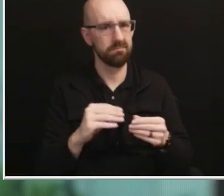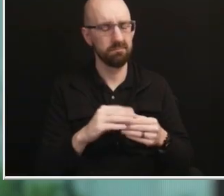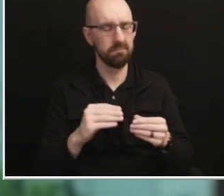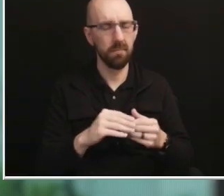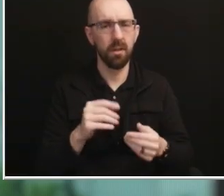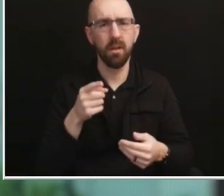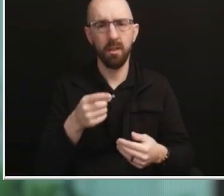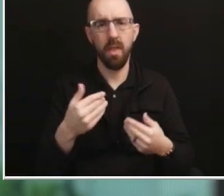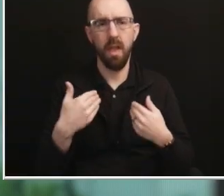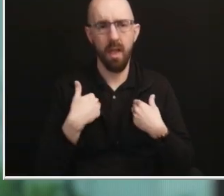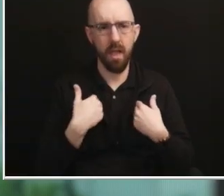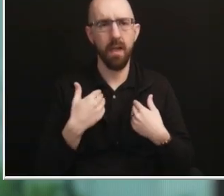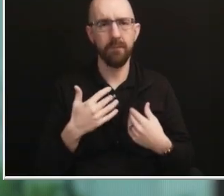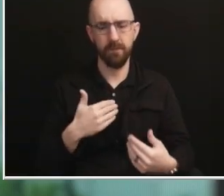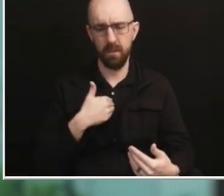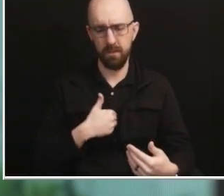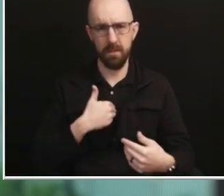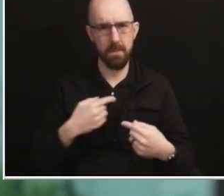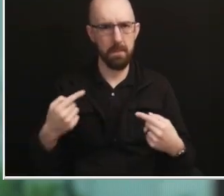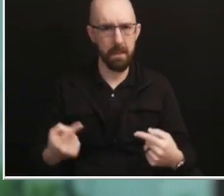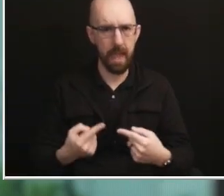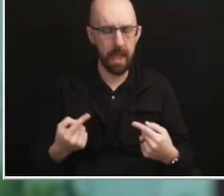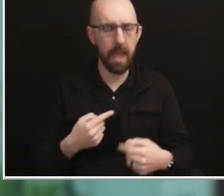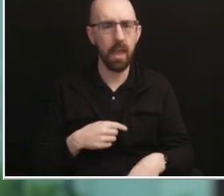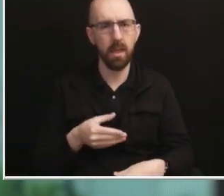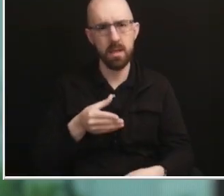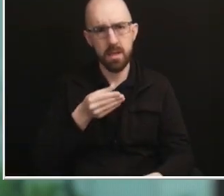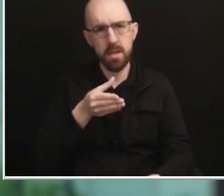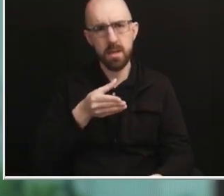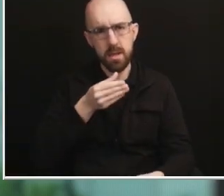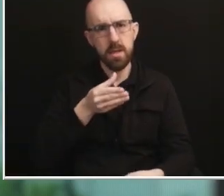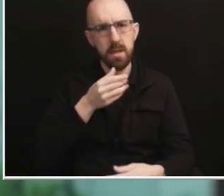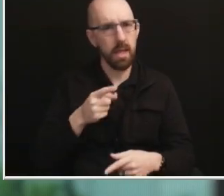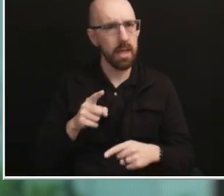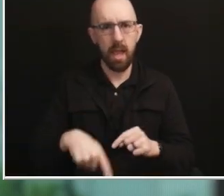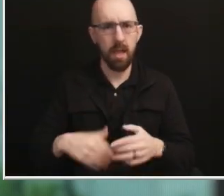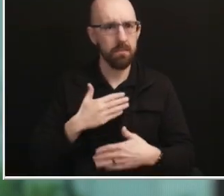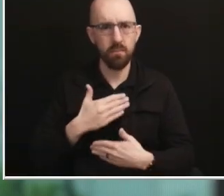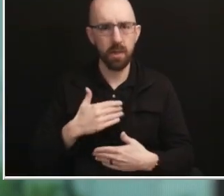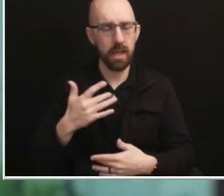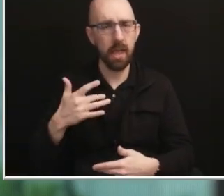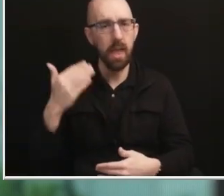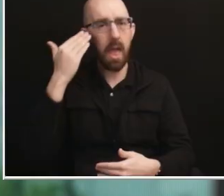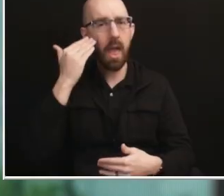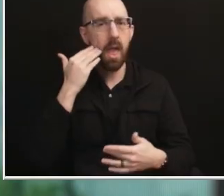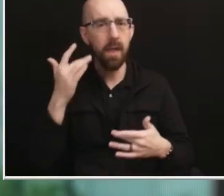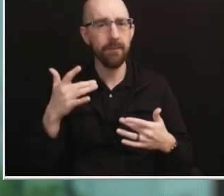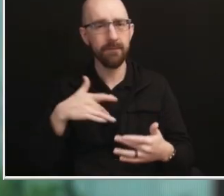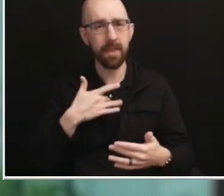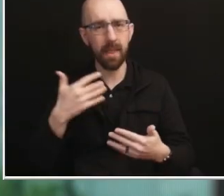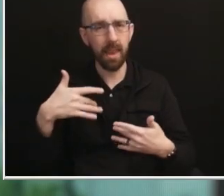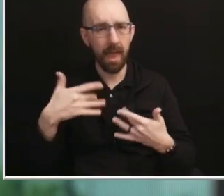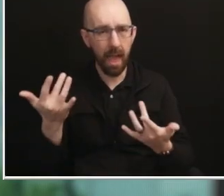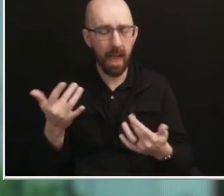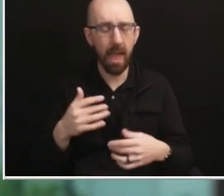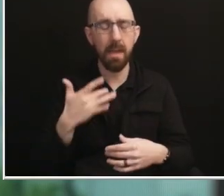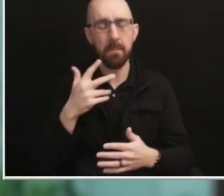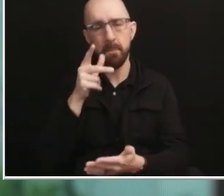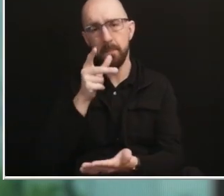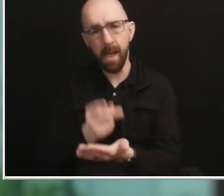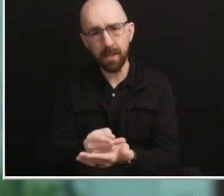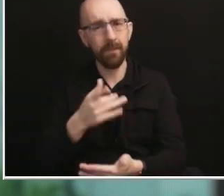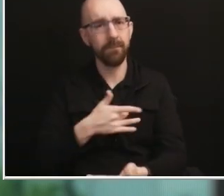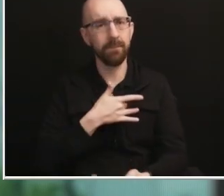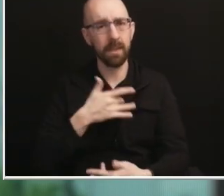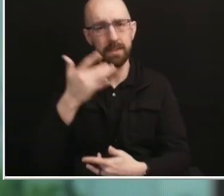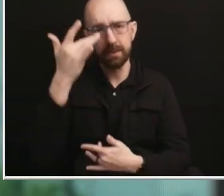pronounced chest pain, severe shortness of breath, really lightheaded, will even pass out. So you feel sick and you know